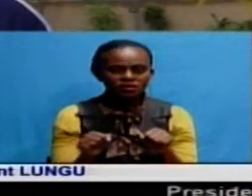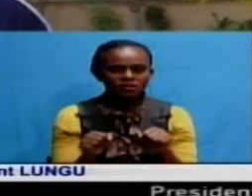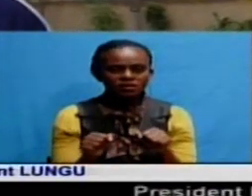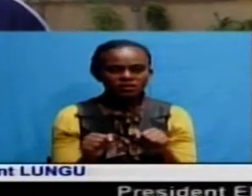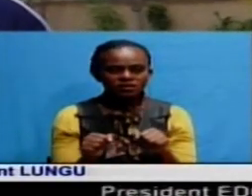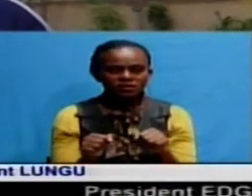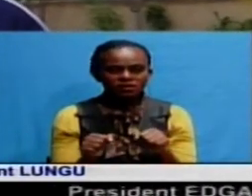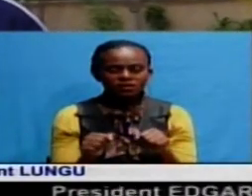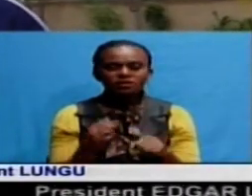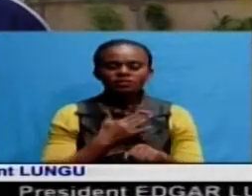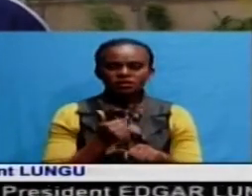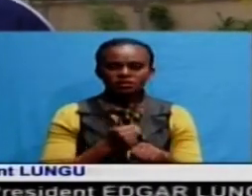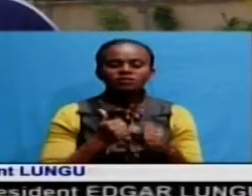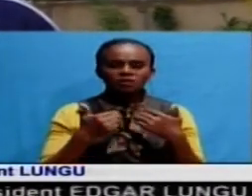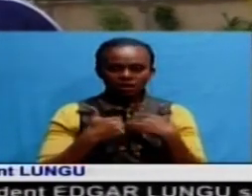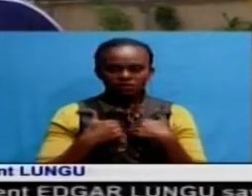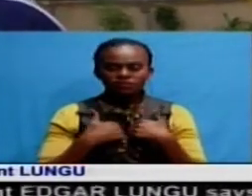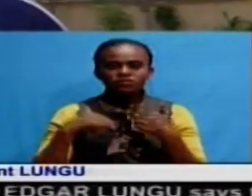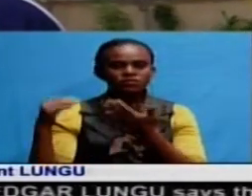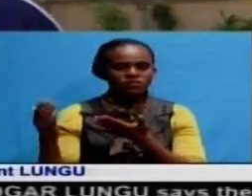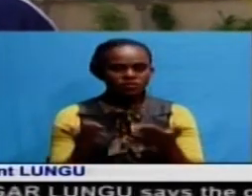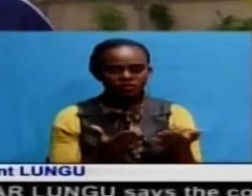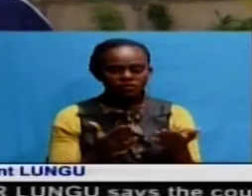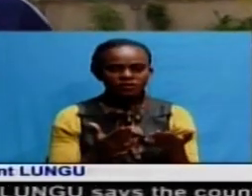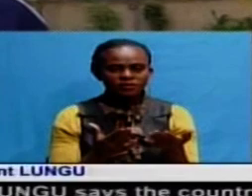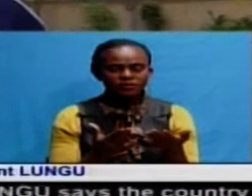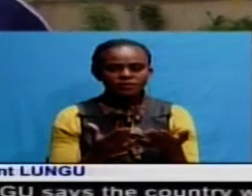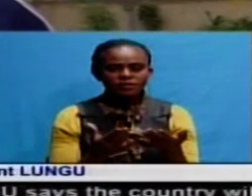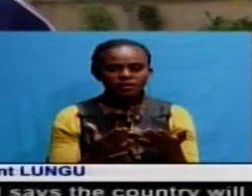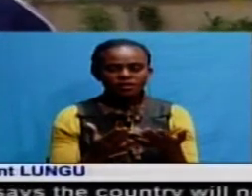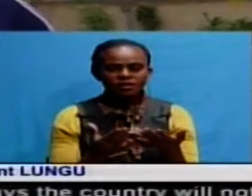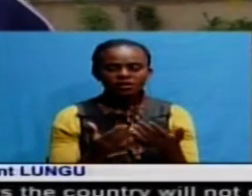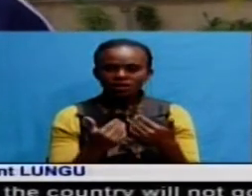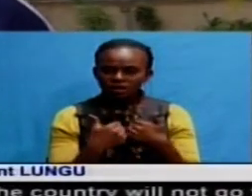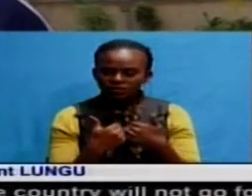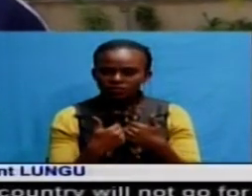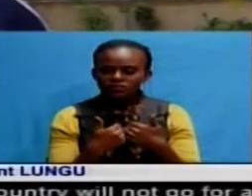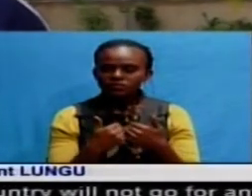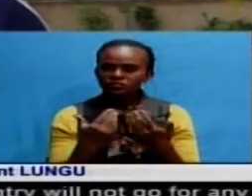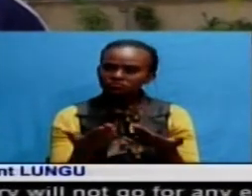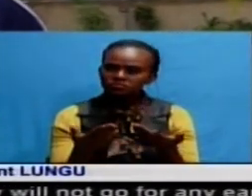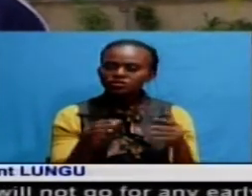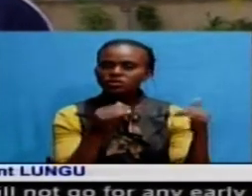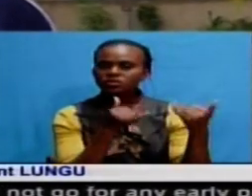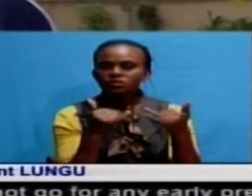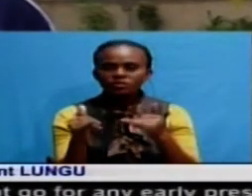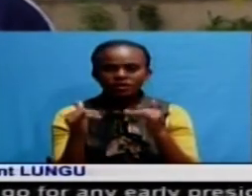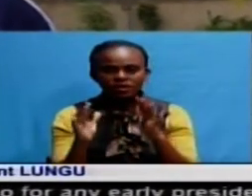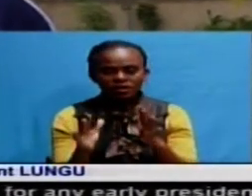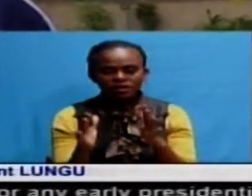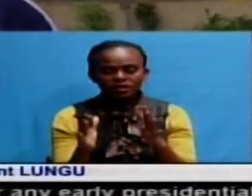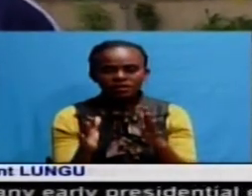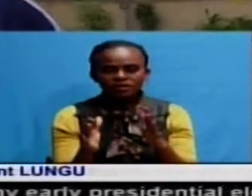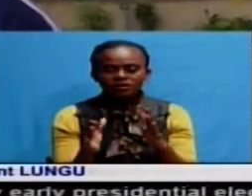So I think we have brought in a system where we do not want a player